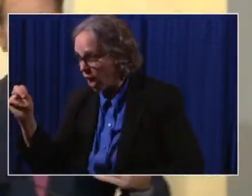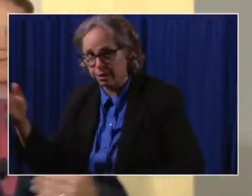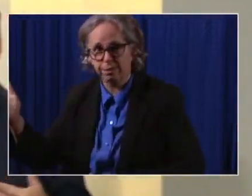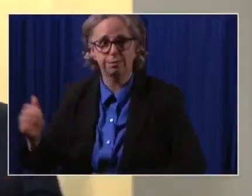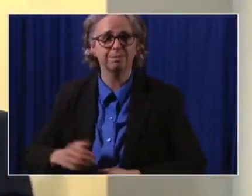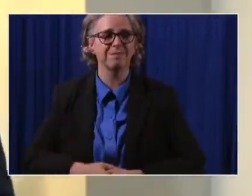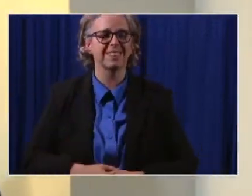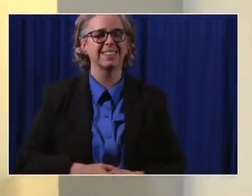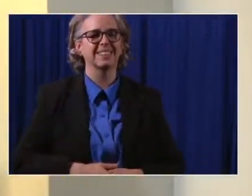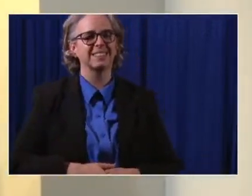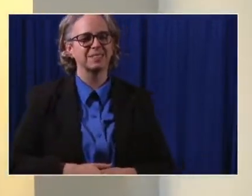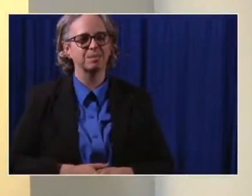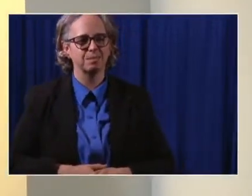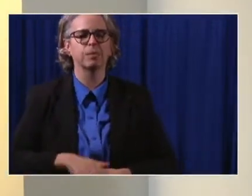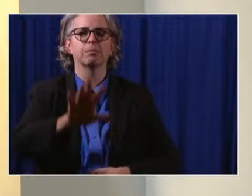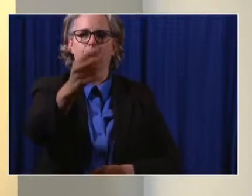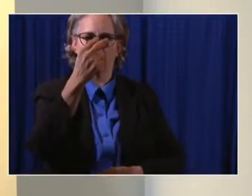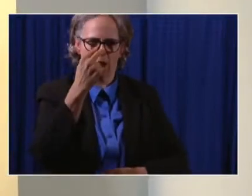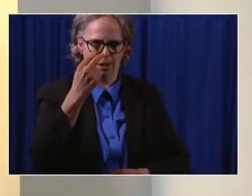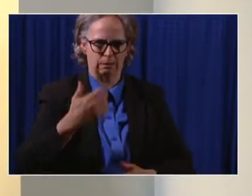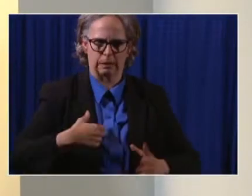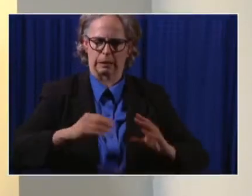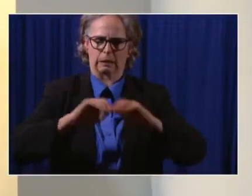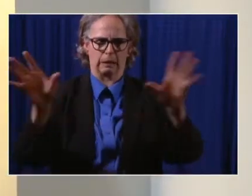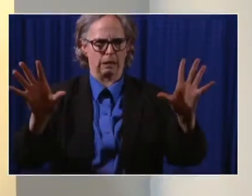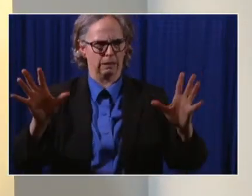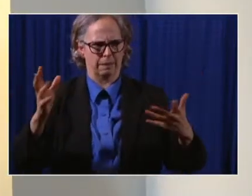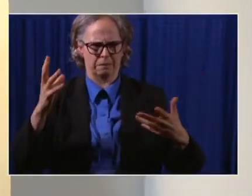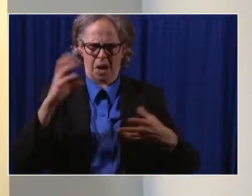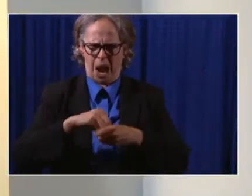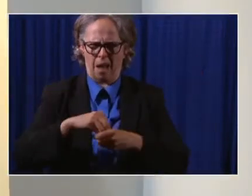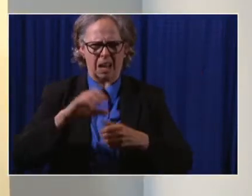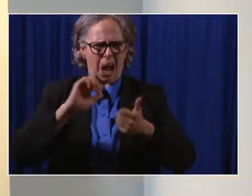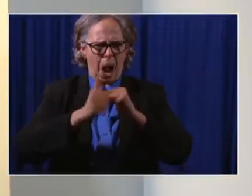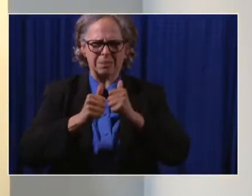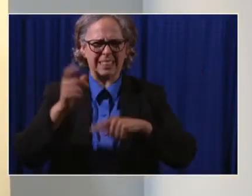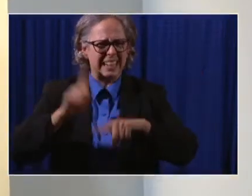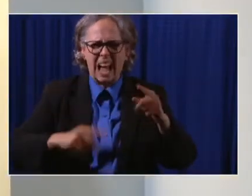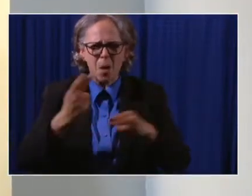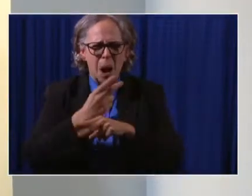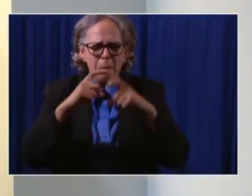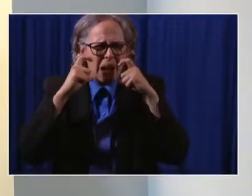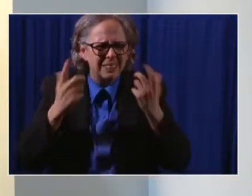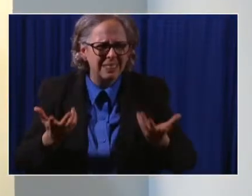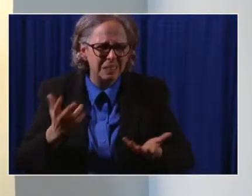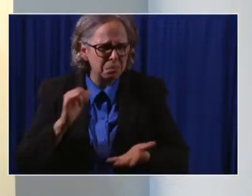clearly, when you're in the midst of competition, you can't wear a mask. That's what makes